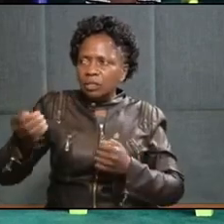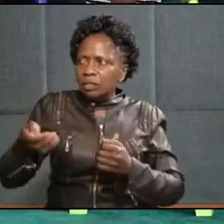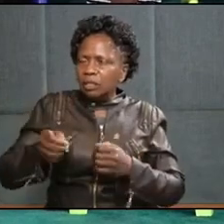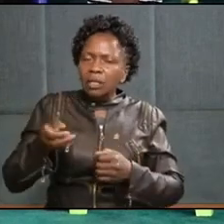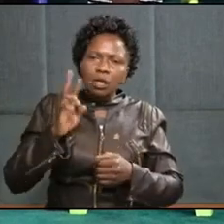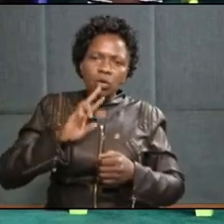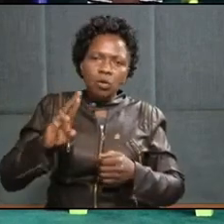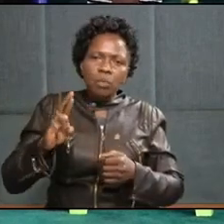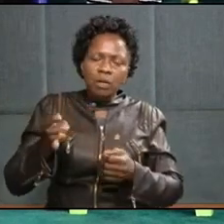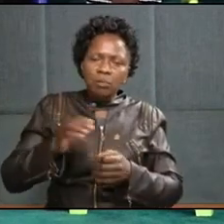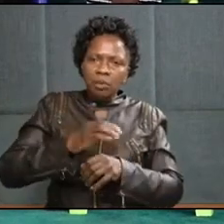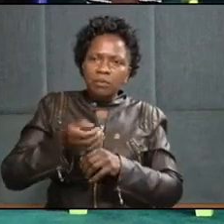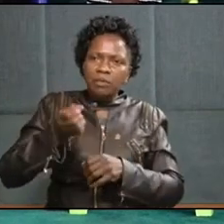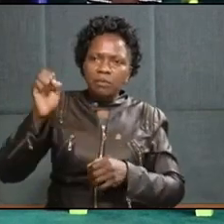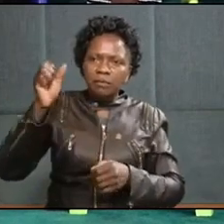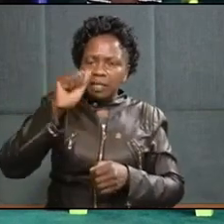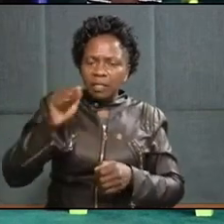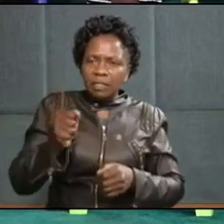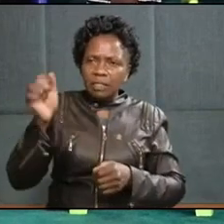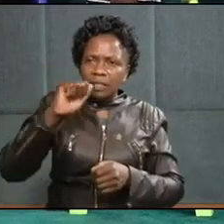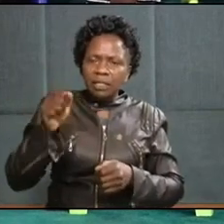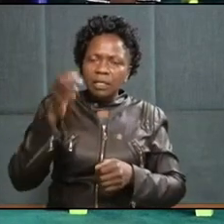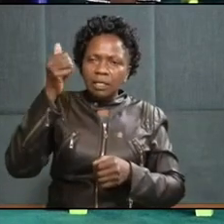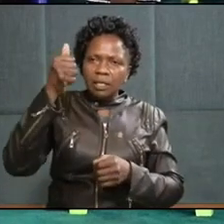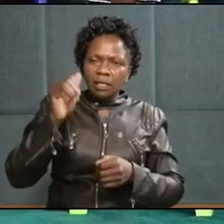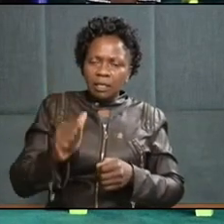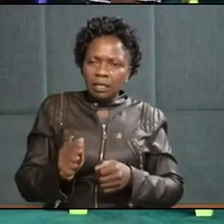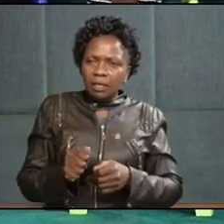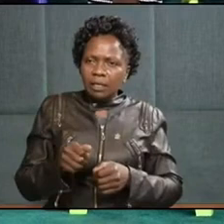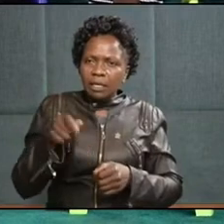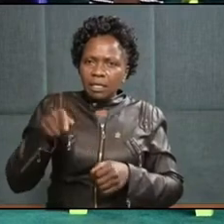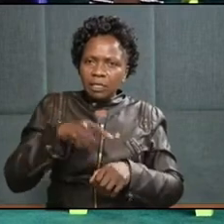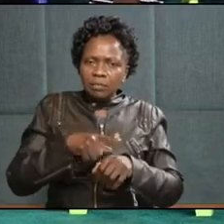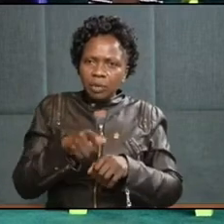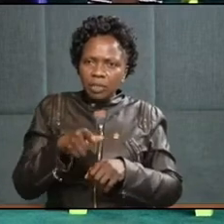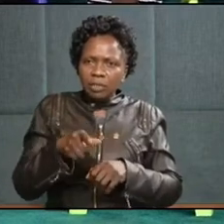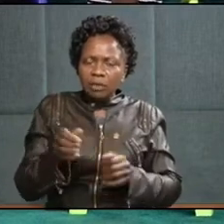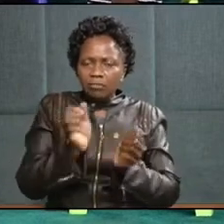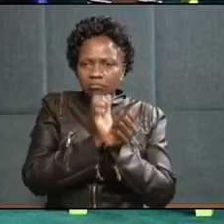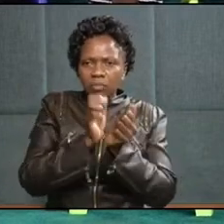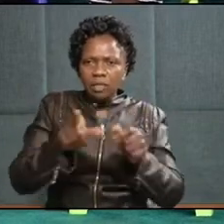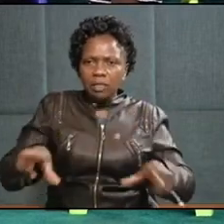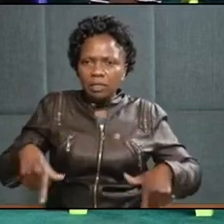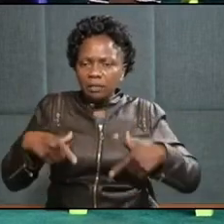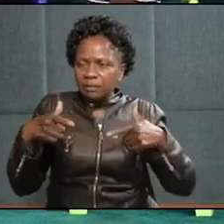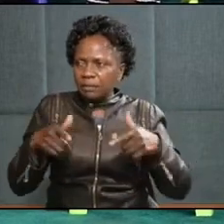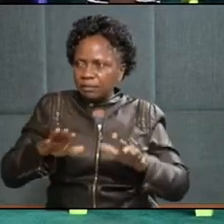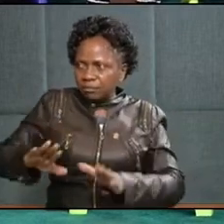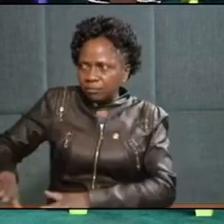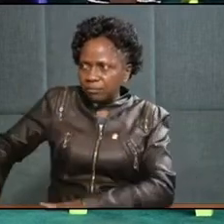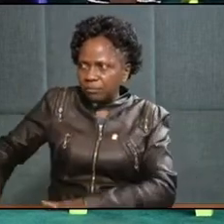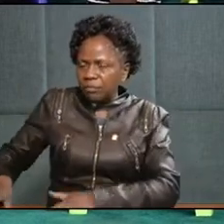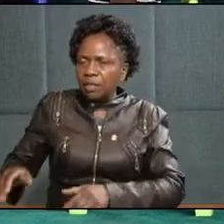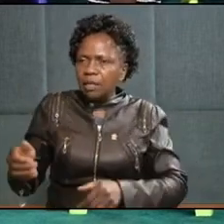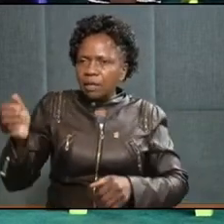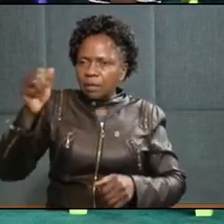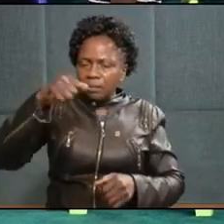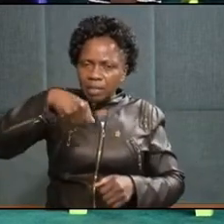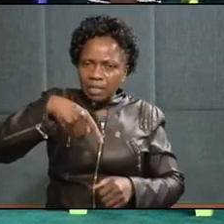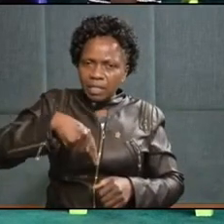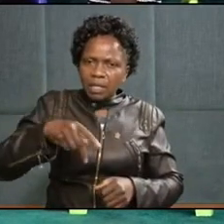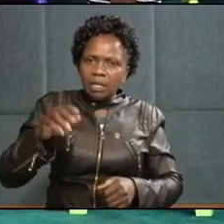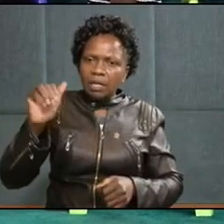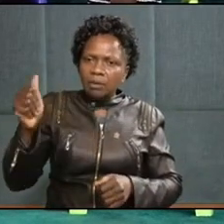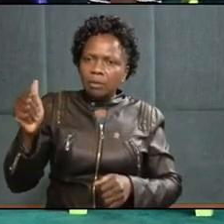in the Roman province of Asia. And then, at this point, Paul leaves Priscilla and Aquila. But